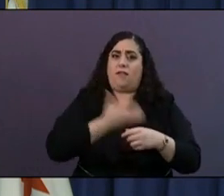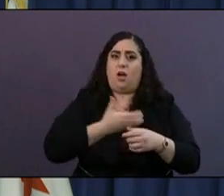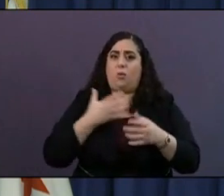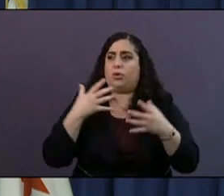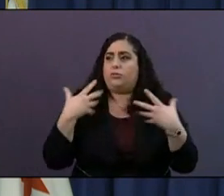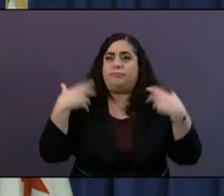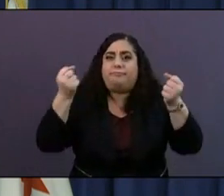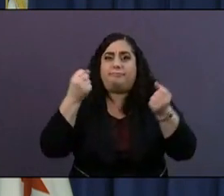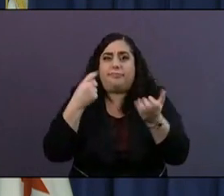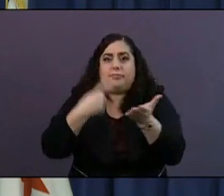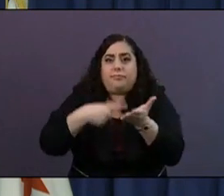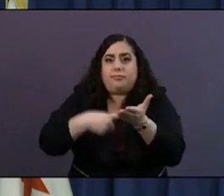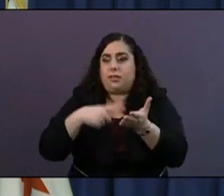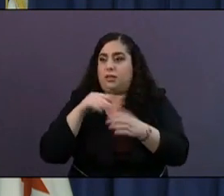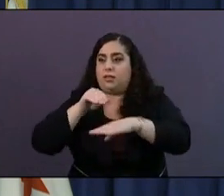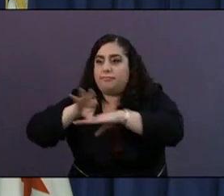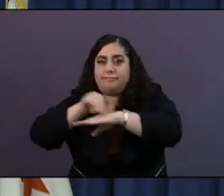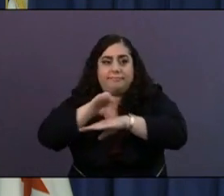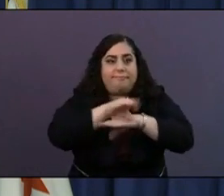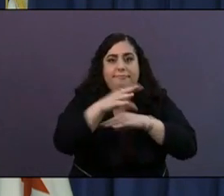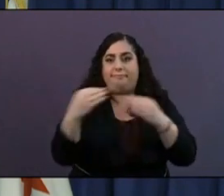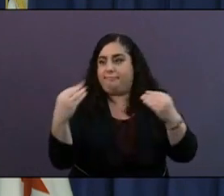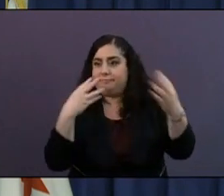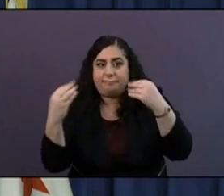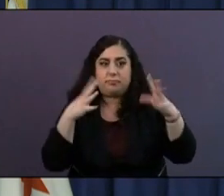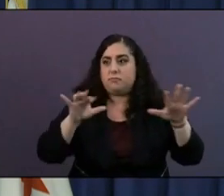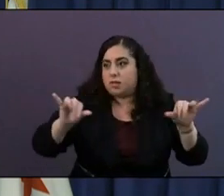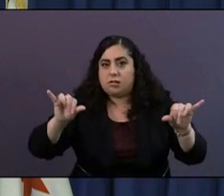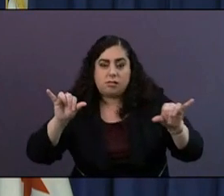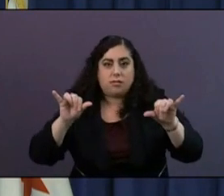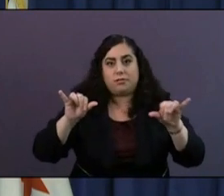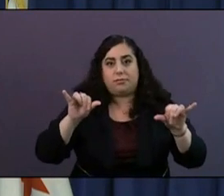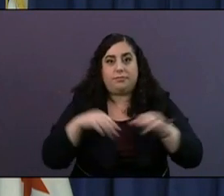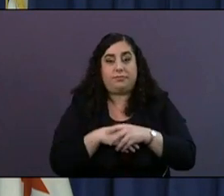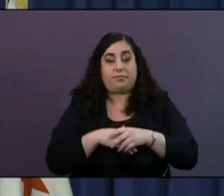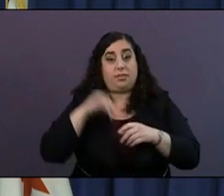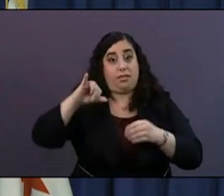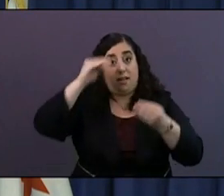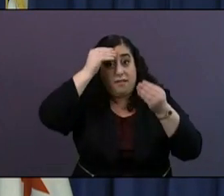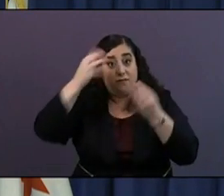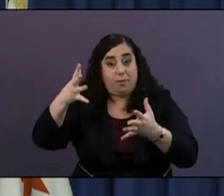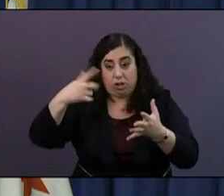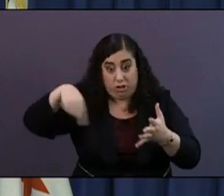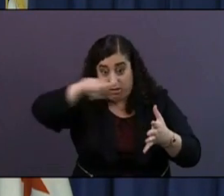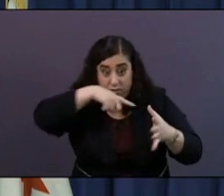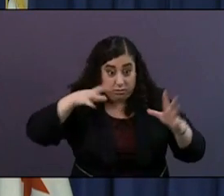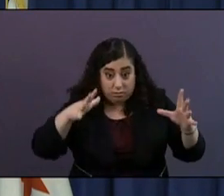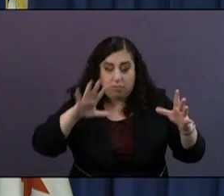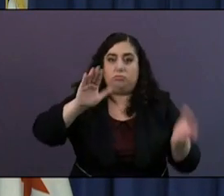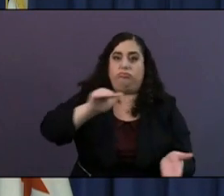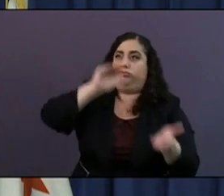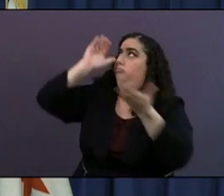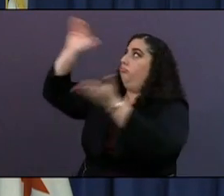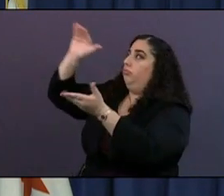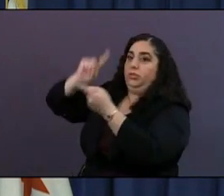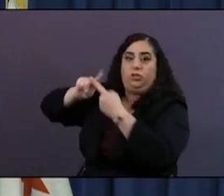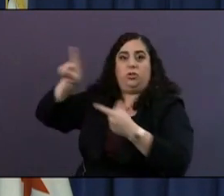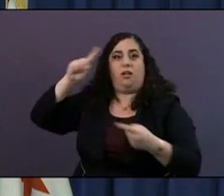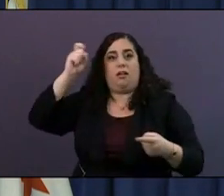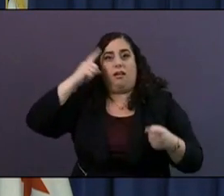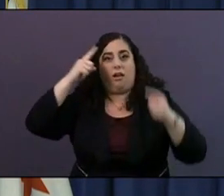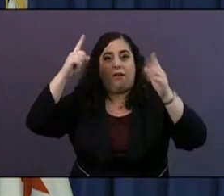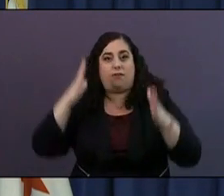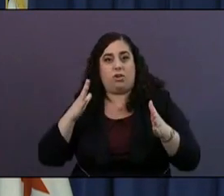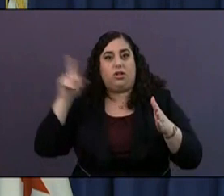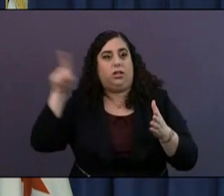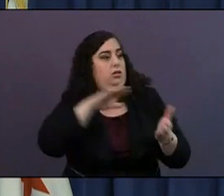that we had in that group that were forwarded to the state, forwarded to the governor's office, I think has informed a lot of the